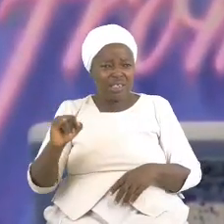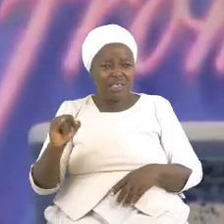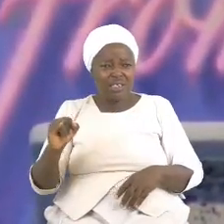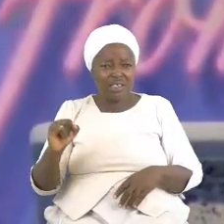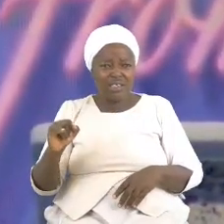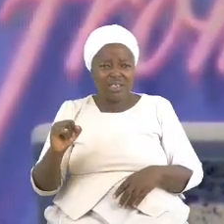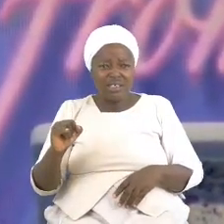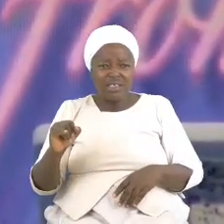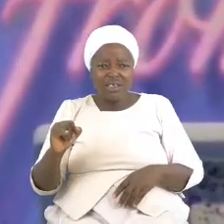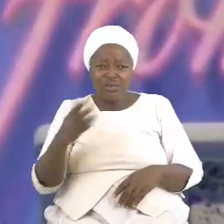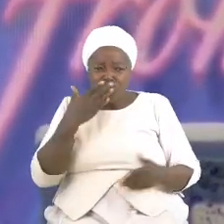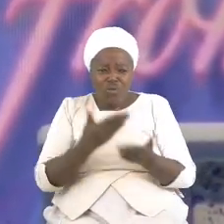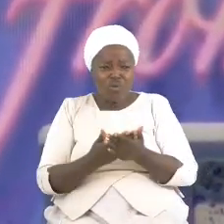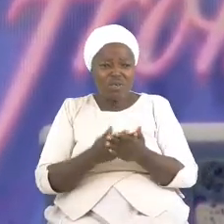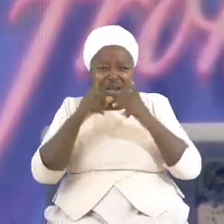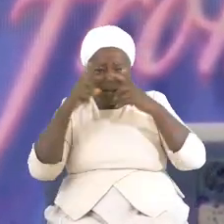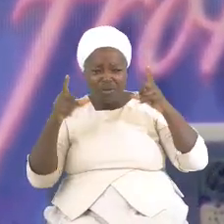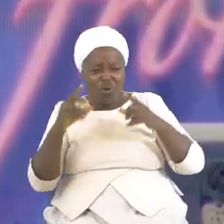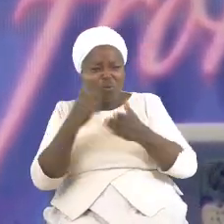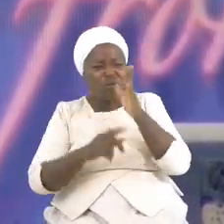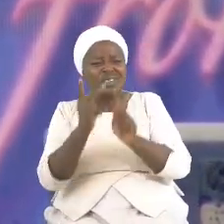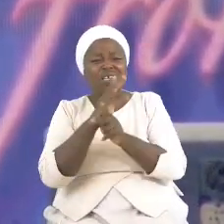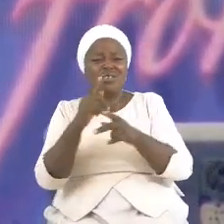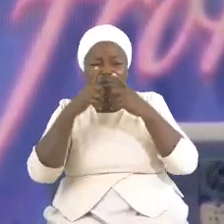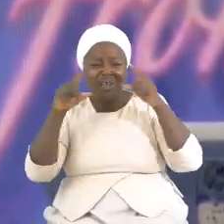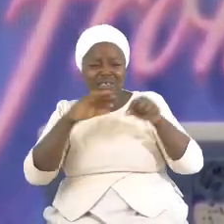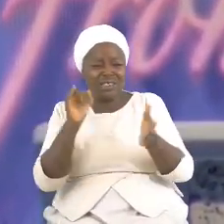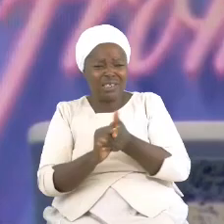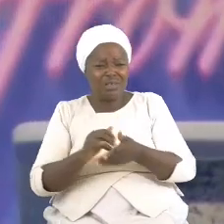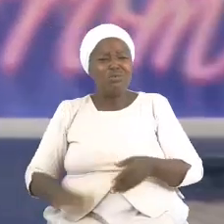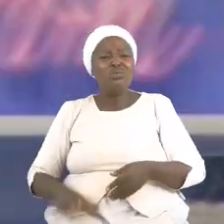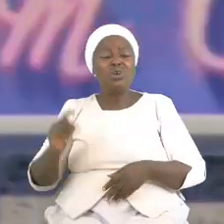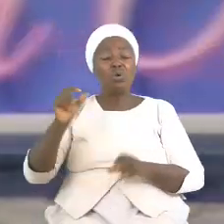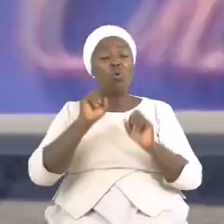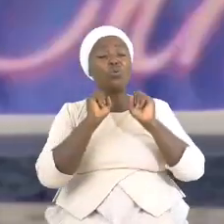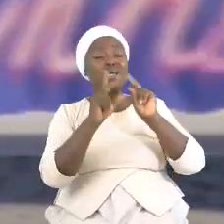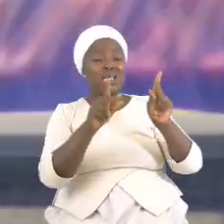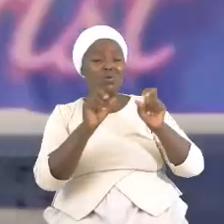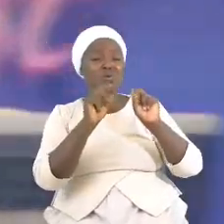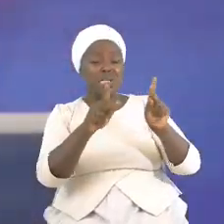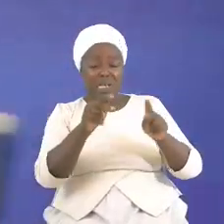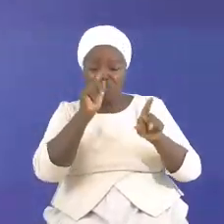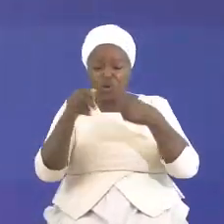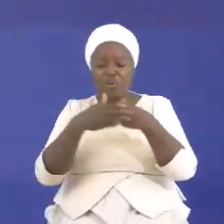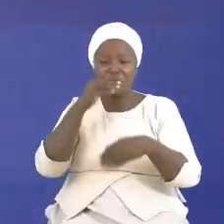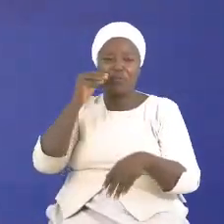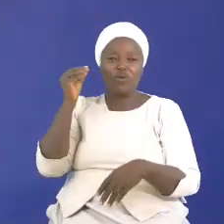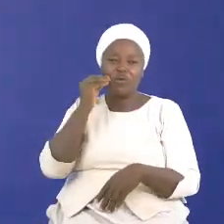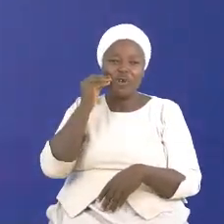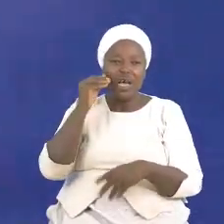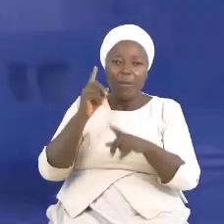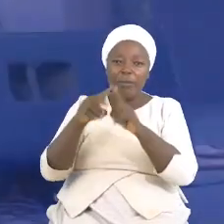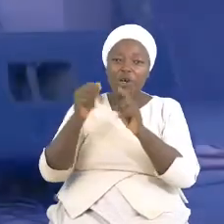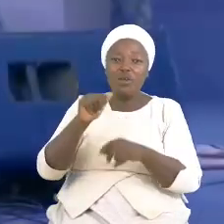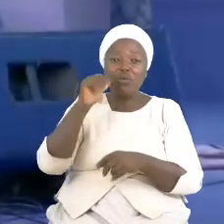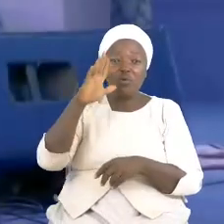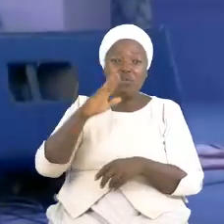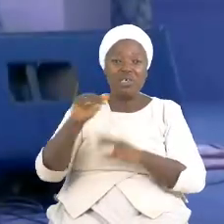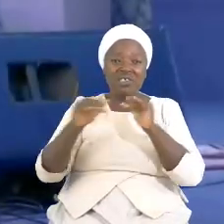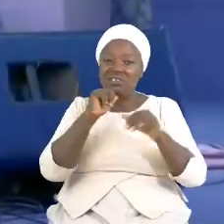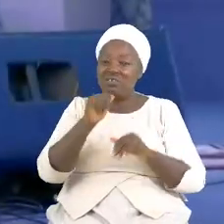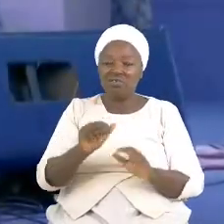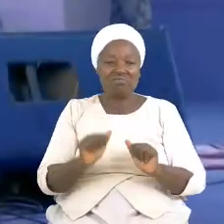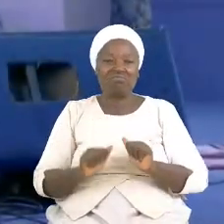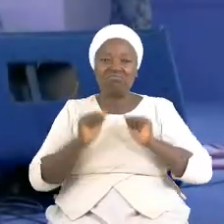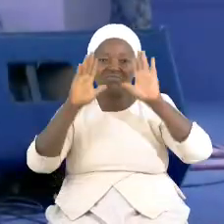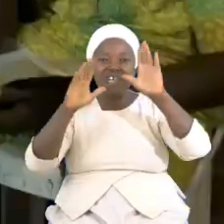accommodating language. What kind of language is that? Dogs? All right. I'm going back up. But the woman did not give up. I